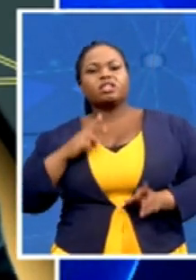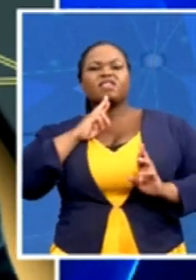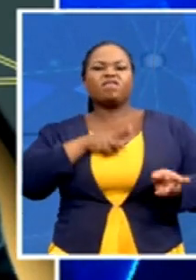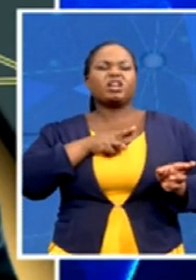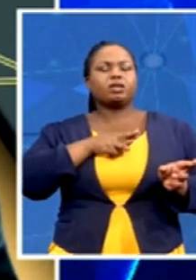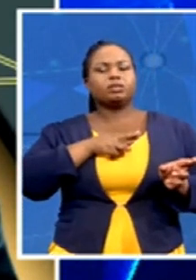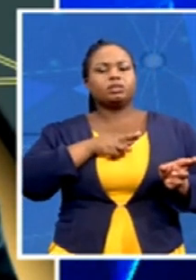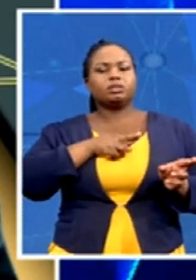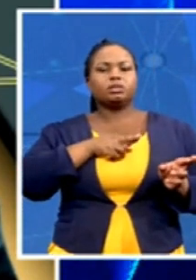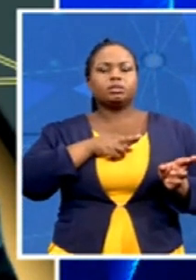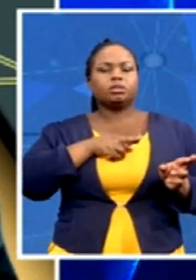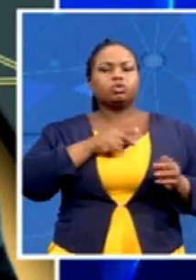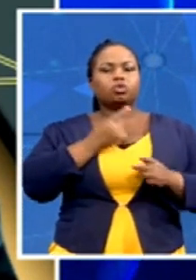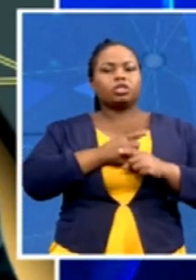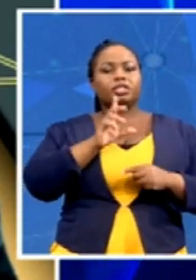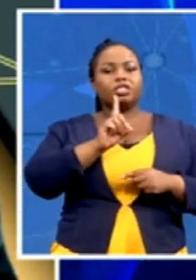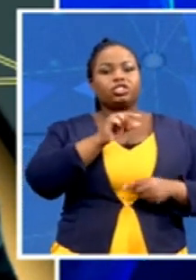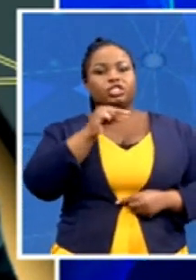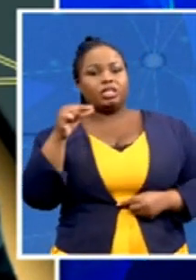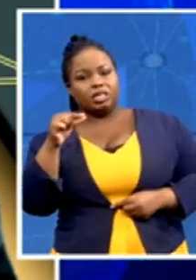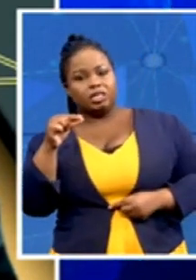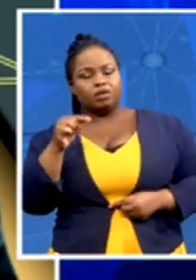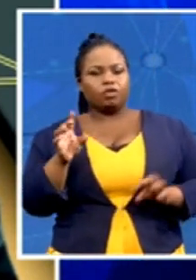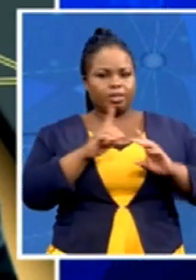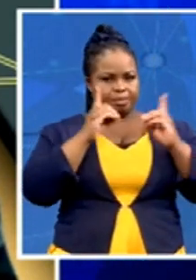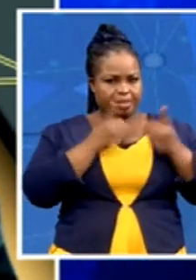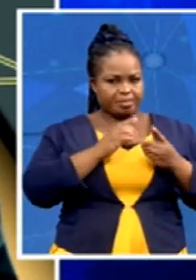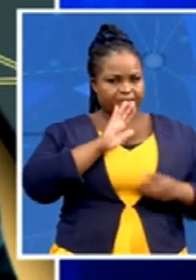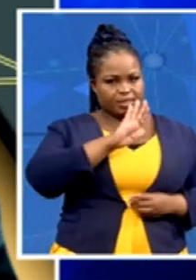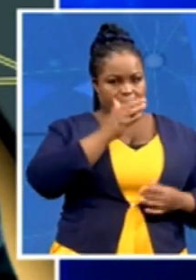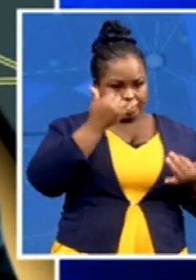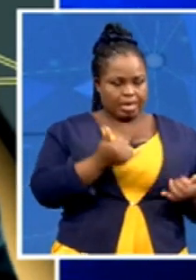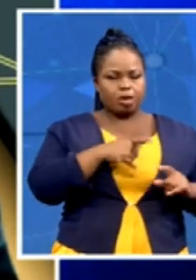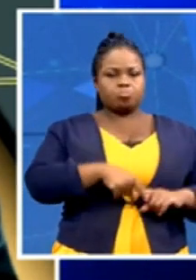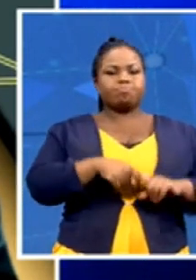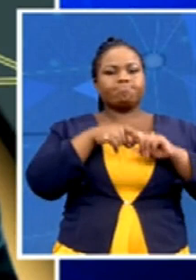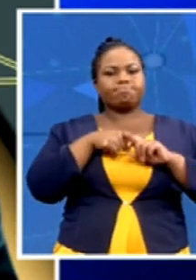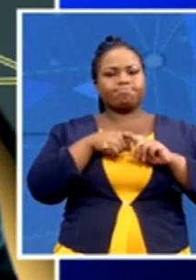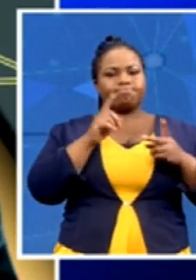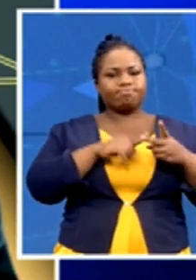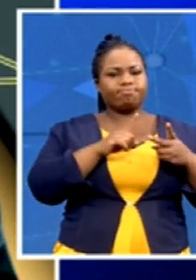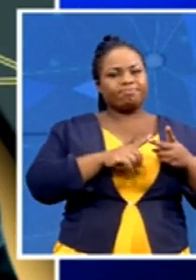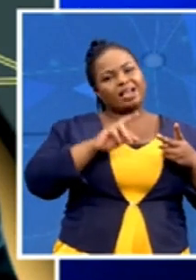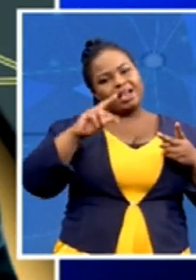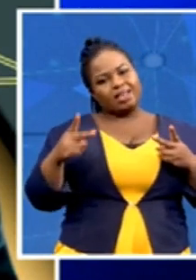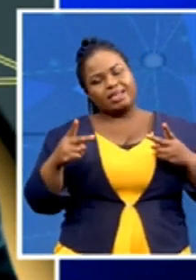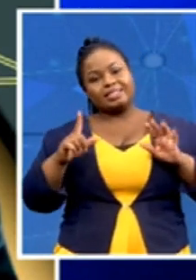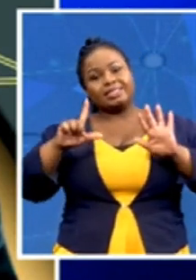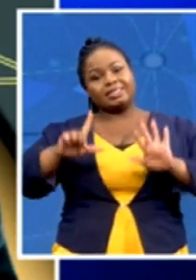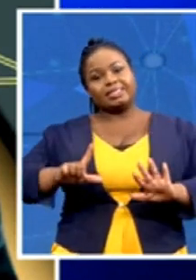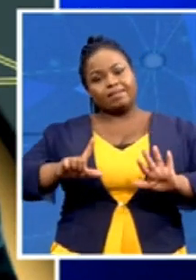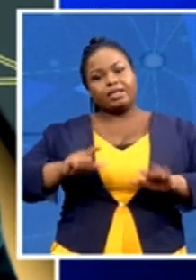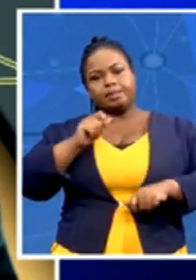DG of the department, who is now on suspension. We have got further 7 other people, senior officials